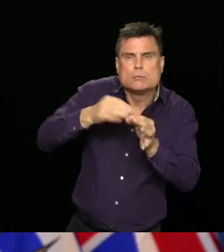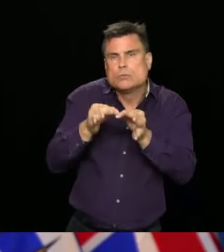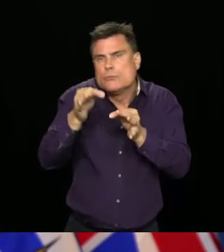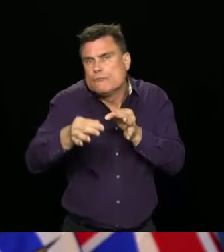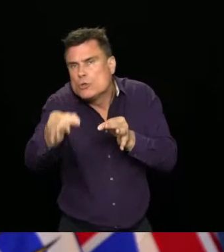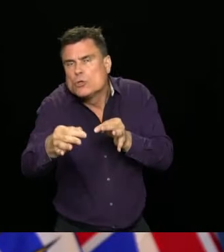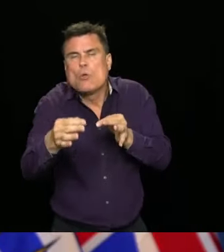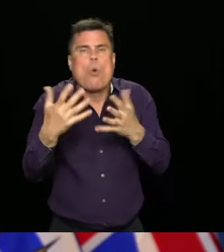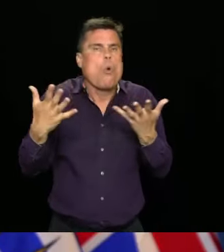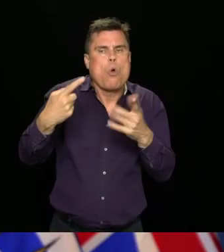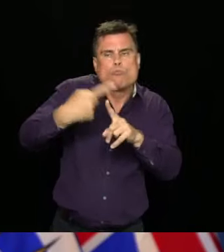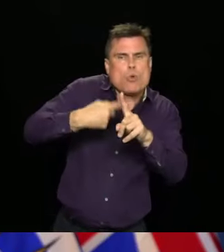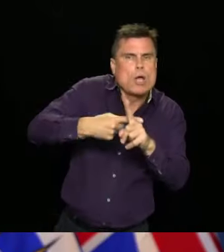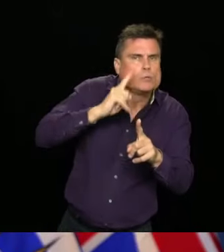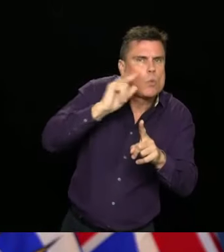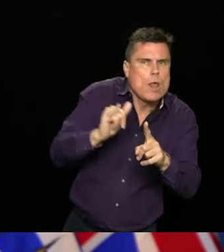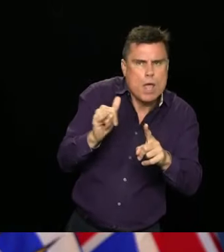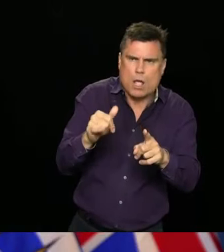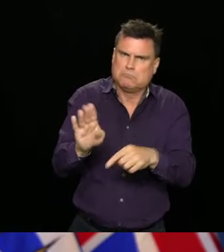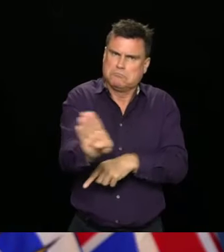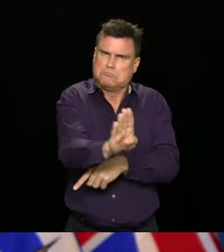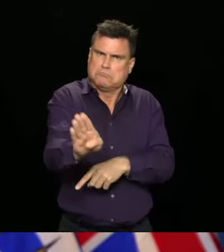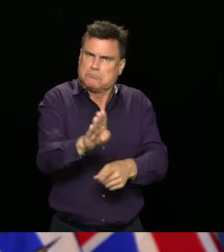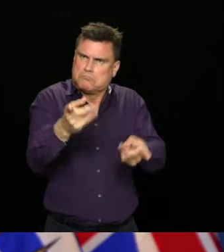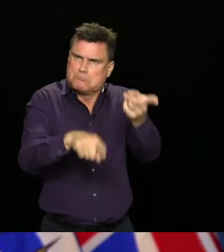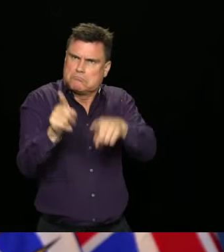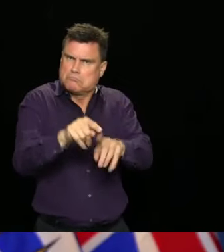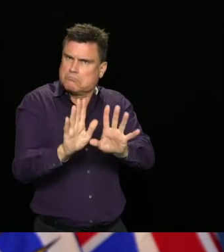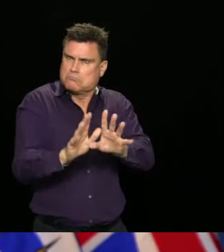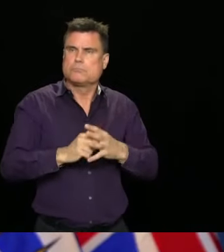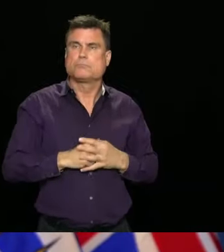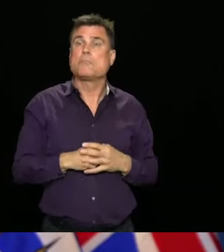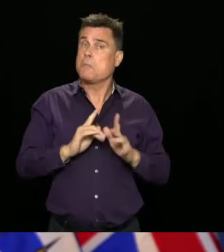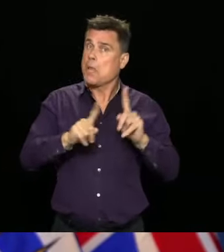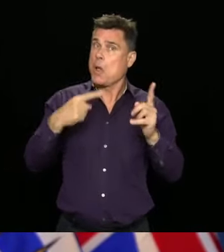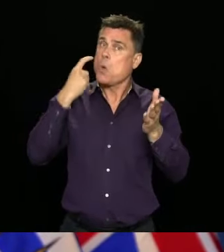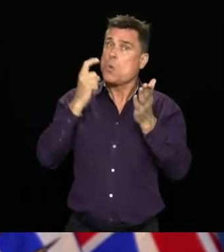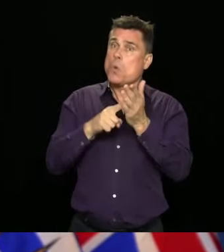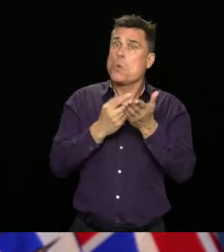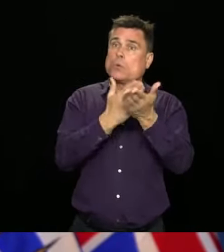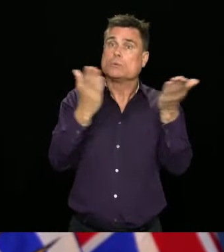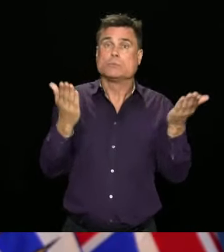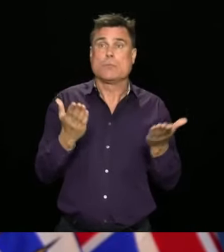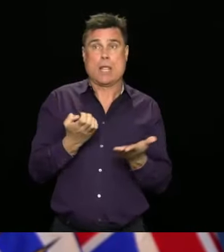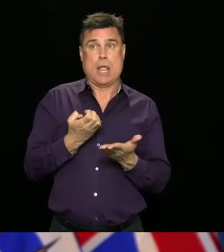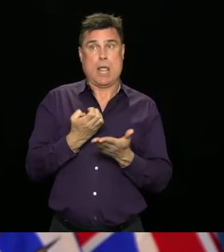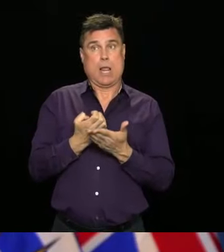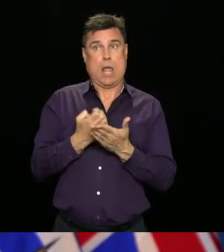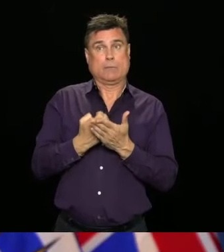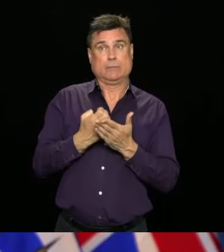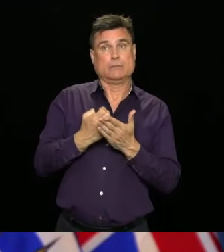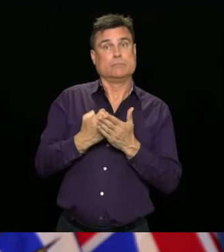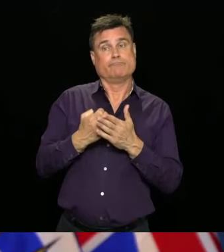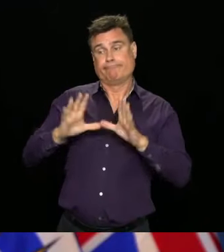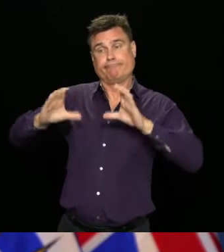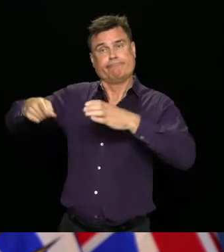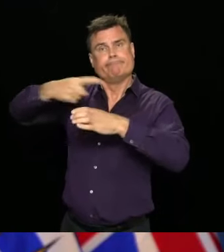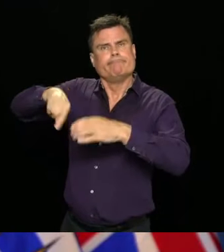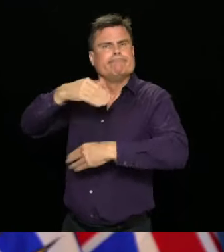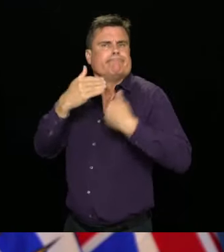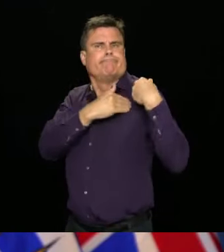in place already. But I have to say it's been an issue that has been raised by members on the Economic Task Force, the Premier's Economic